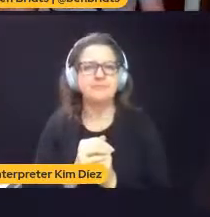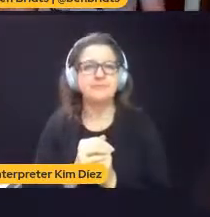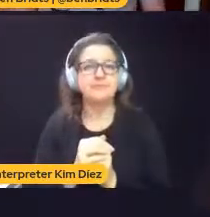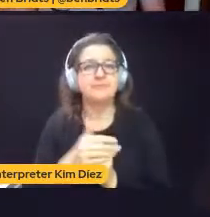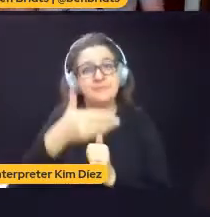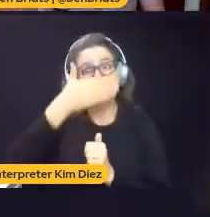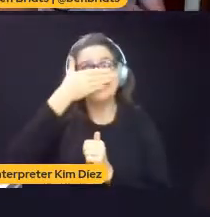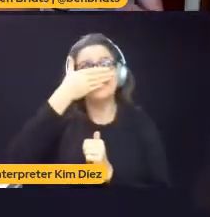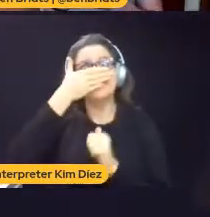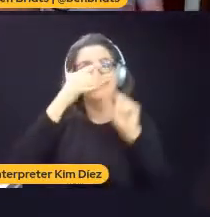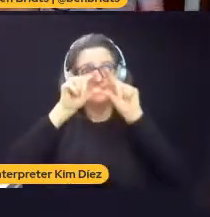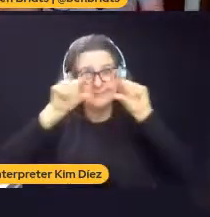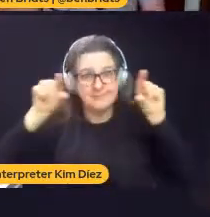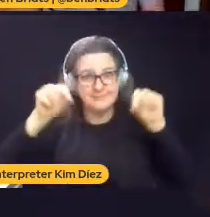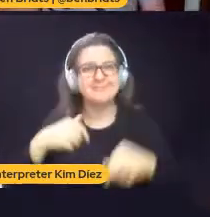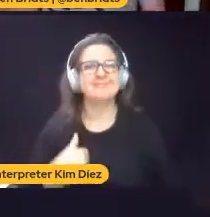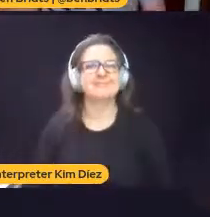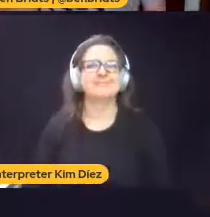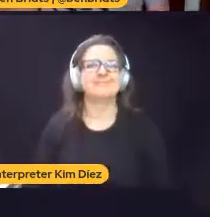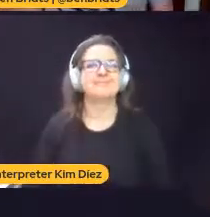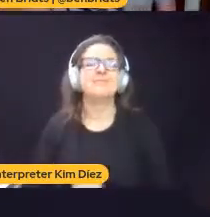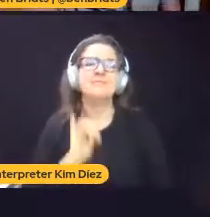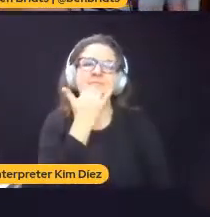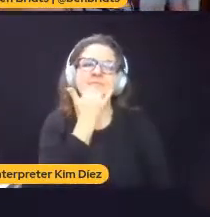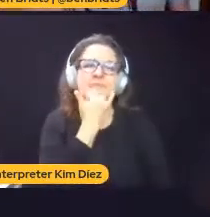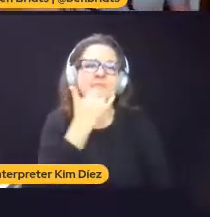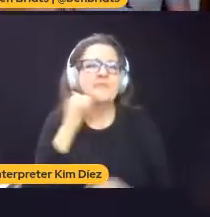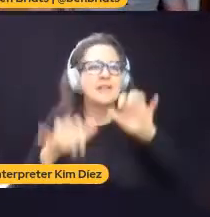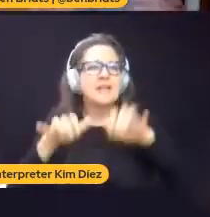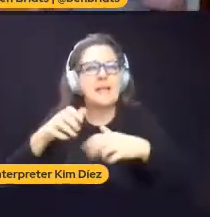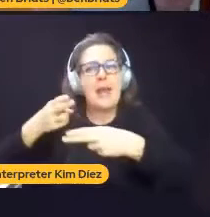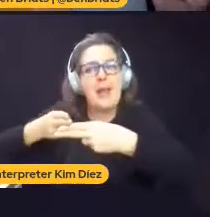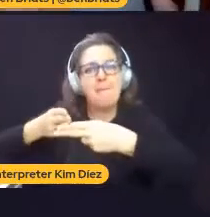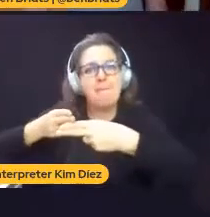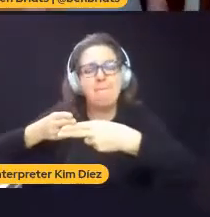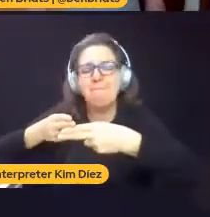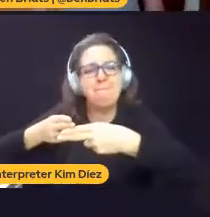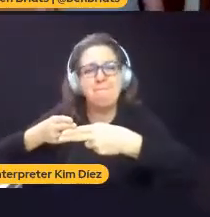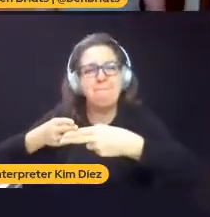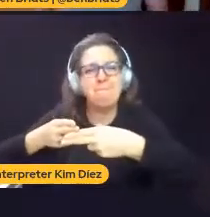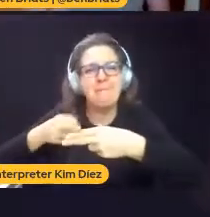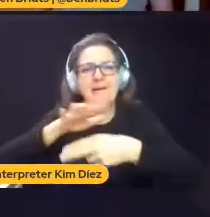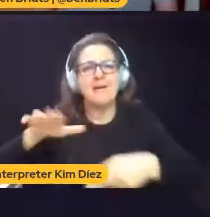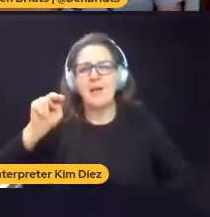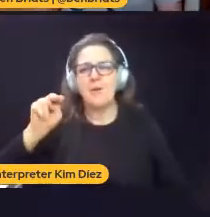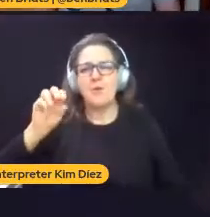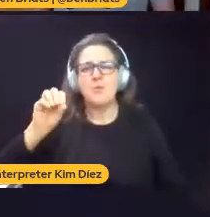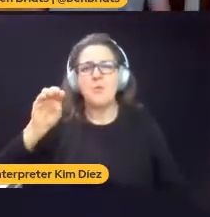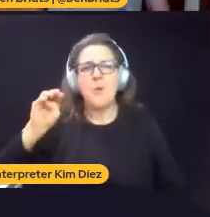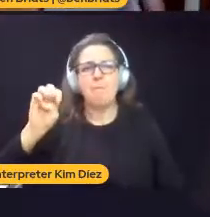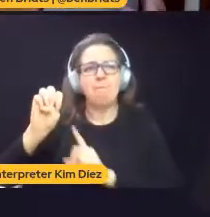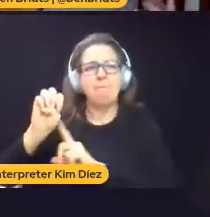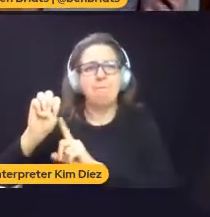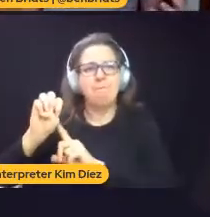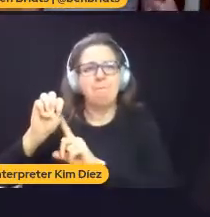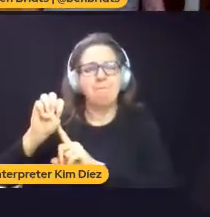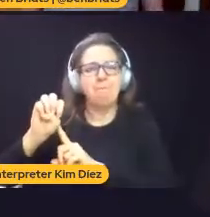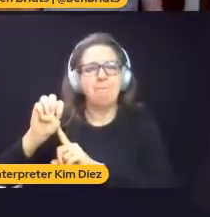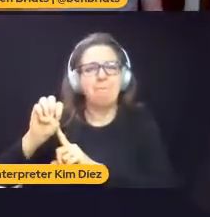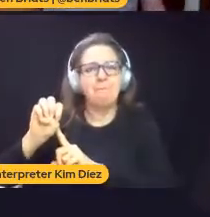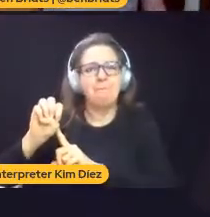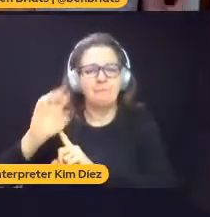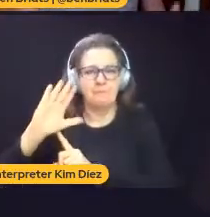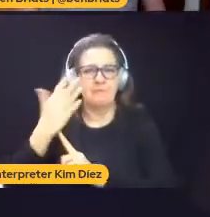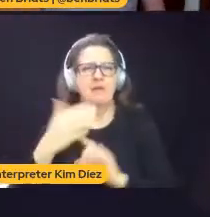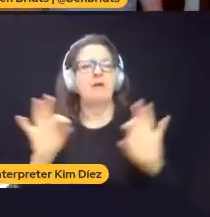closer. You see that I mistyped something. So instead of writing name, I wrote gnome, and that might seem like a